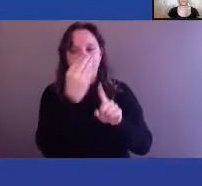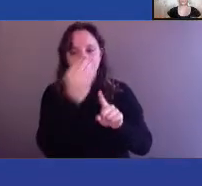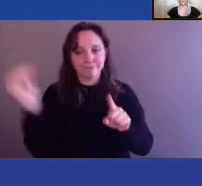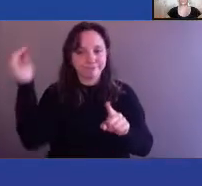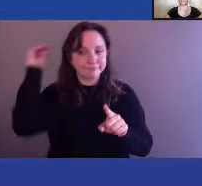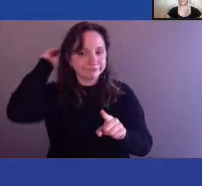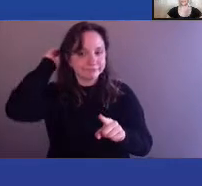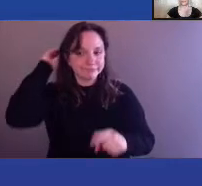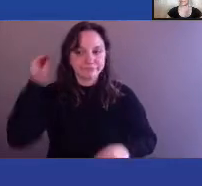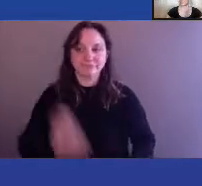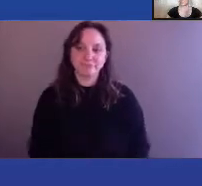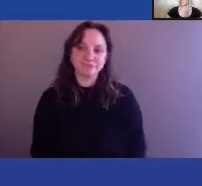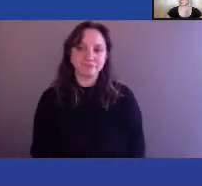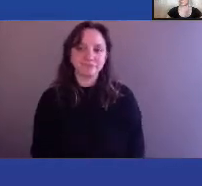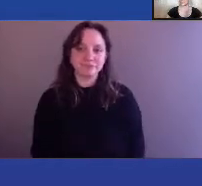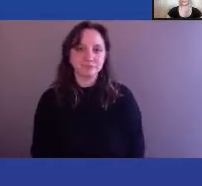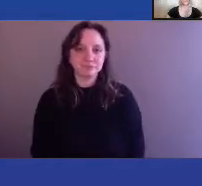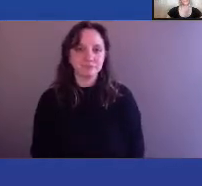session.